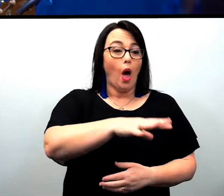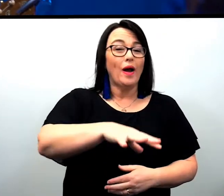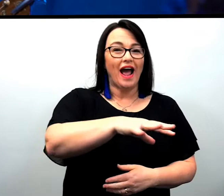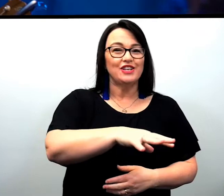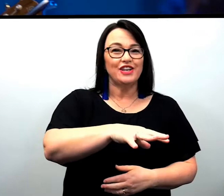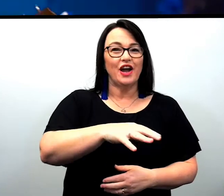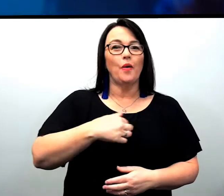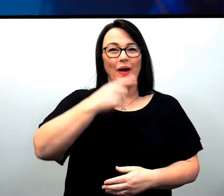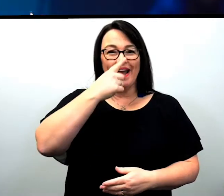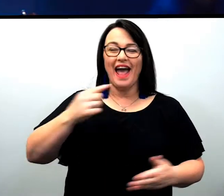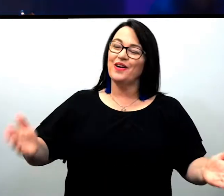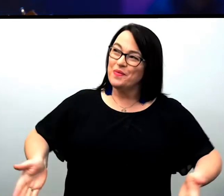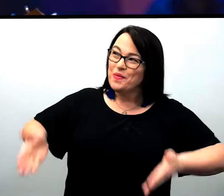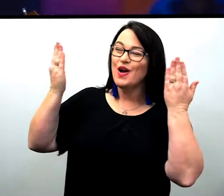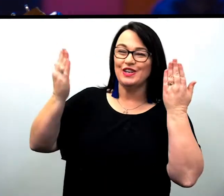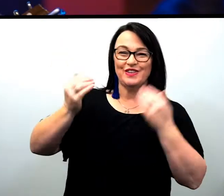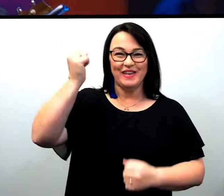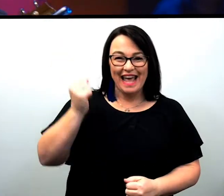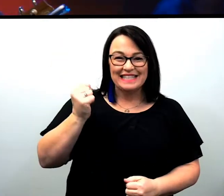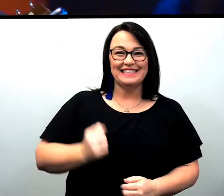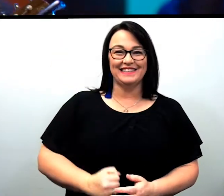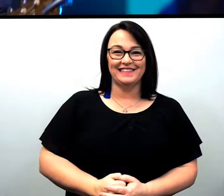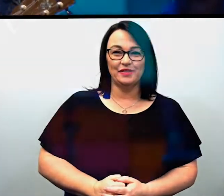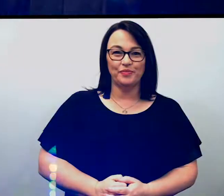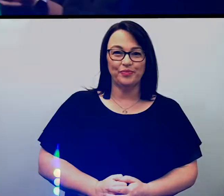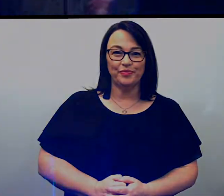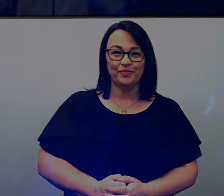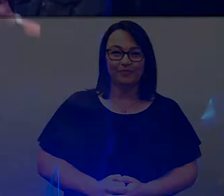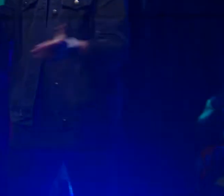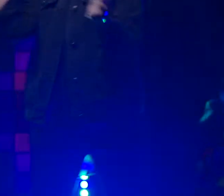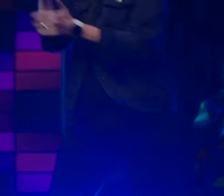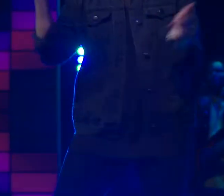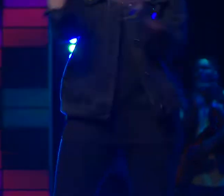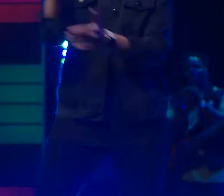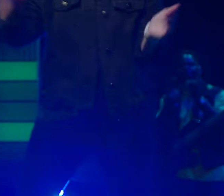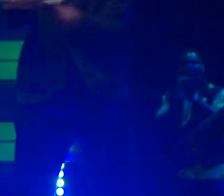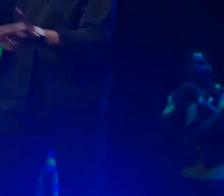church locations, come on, man, let's go. Let's gather together. Let's worship. Woo!